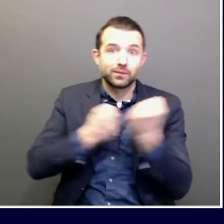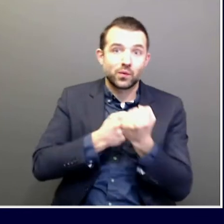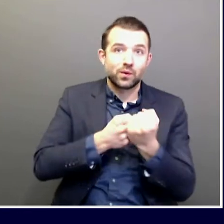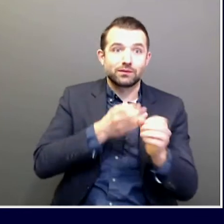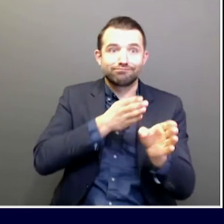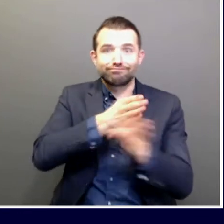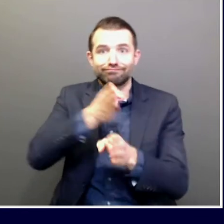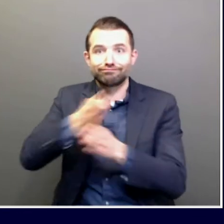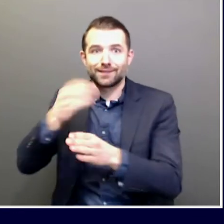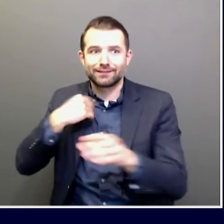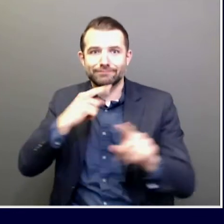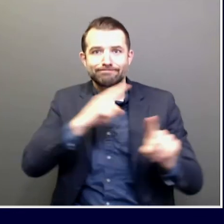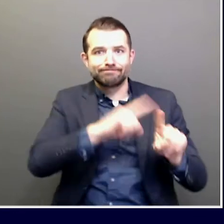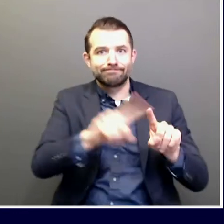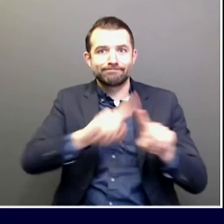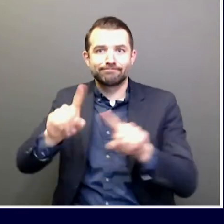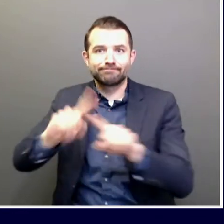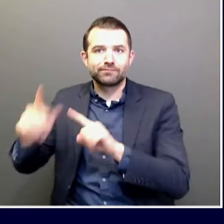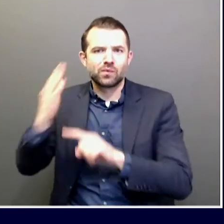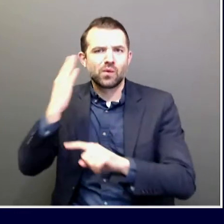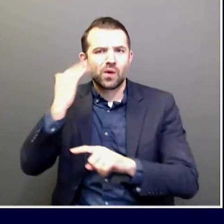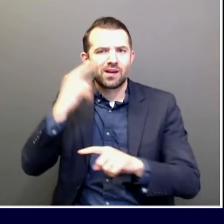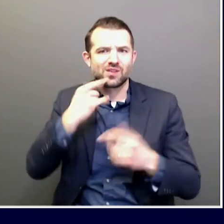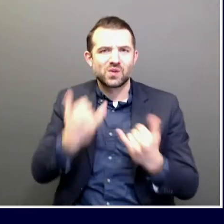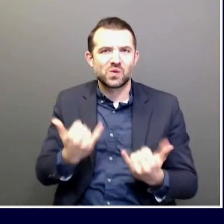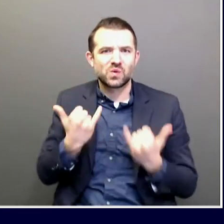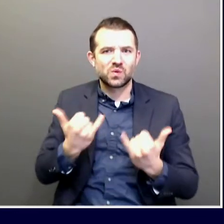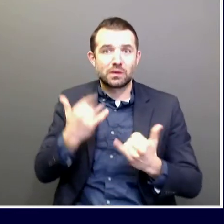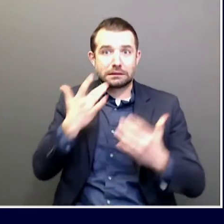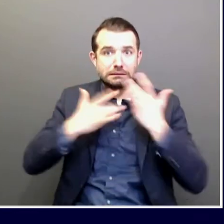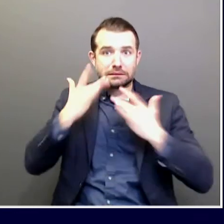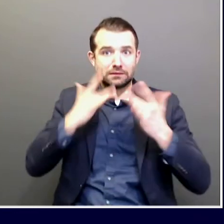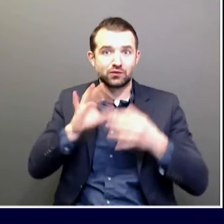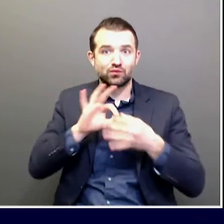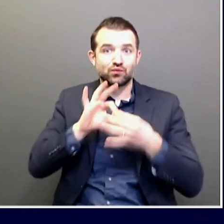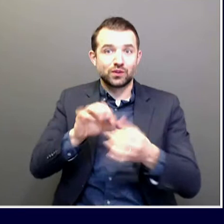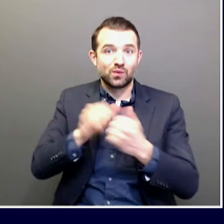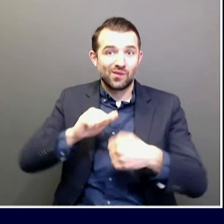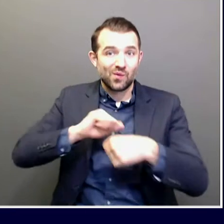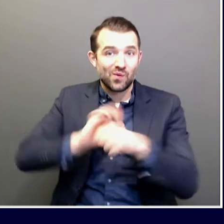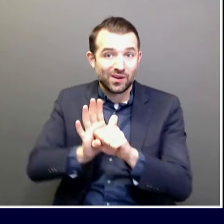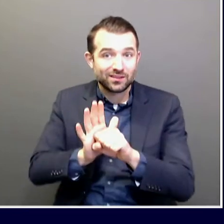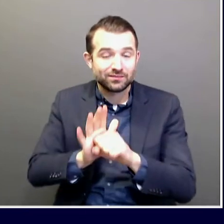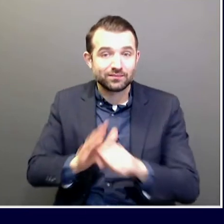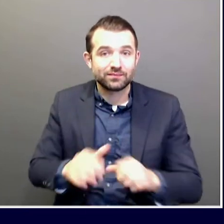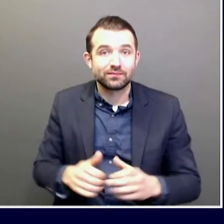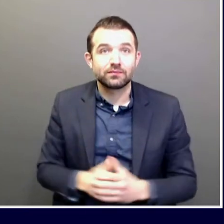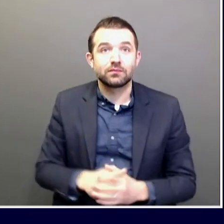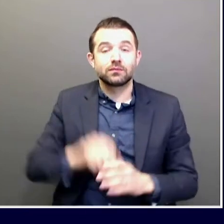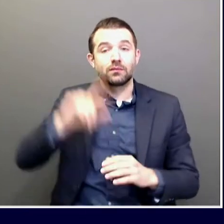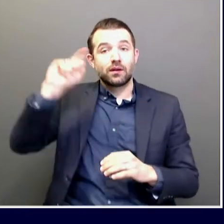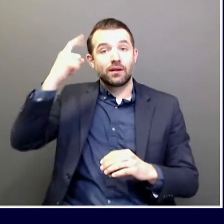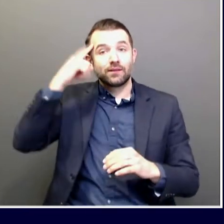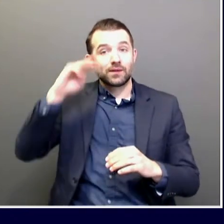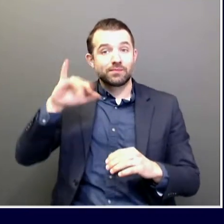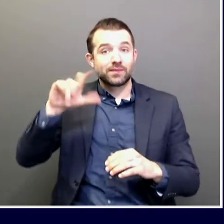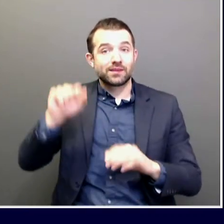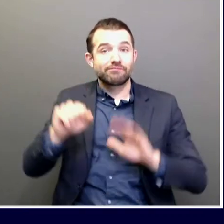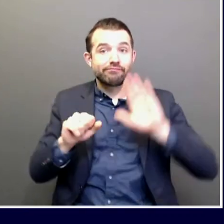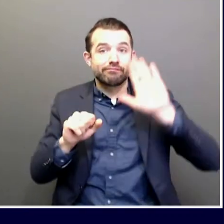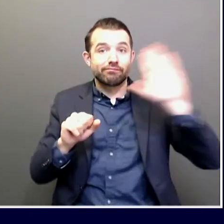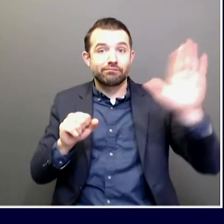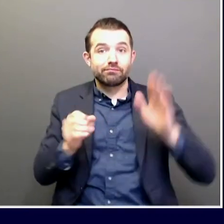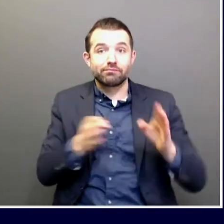available thanks to the American Rescue Plan, and they represent an important component of the department's plan to